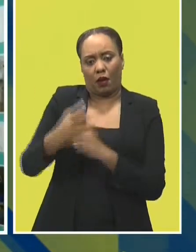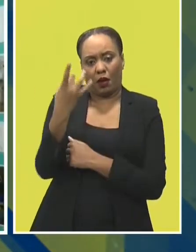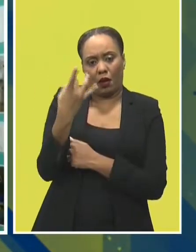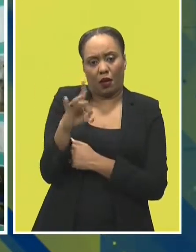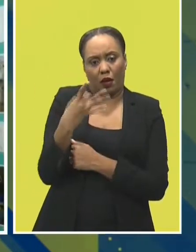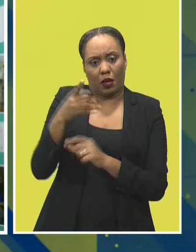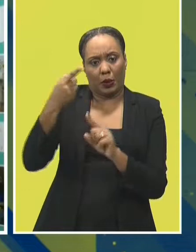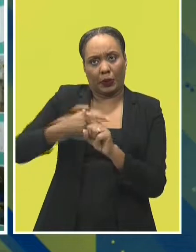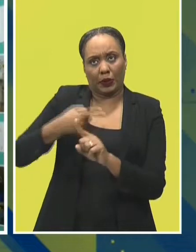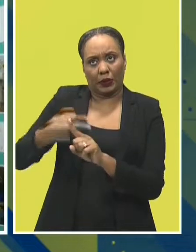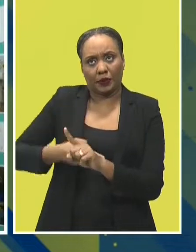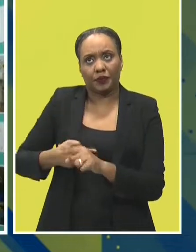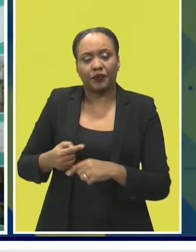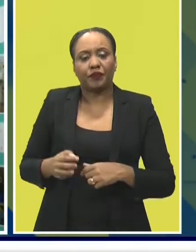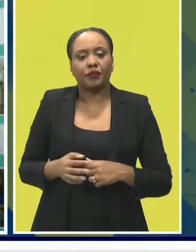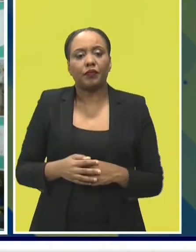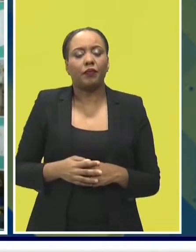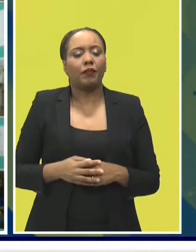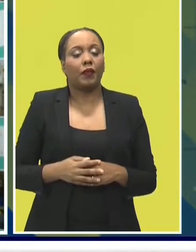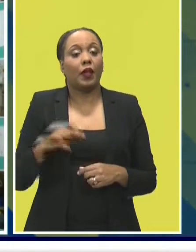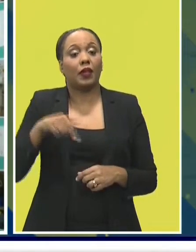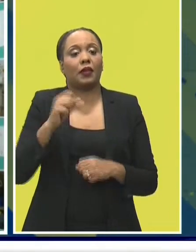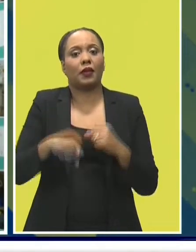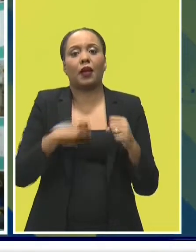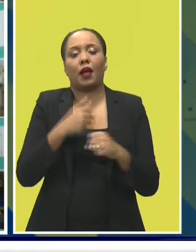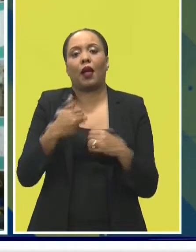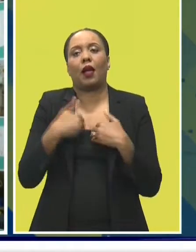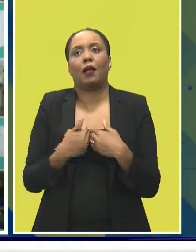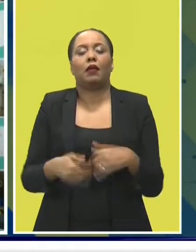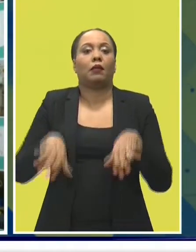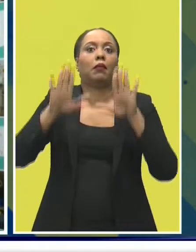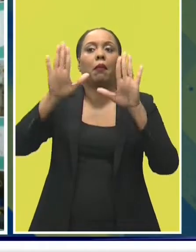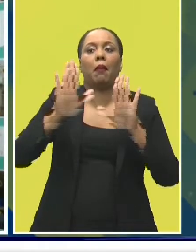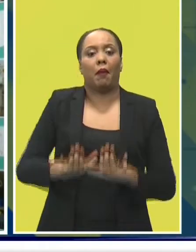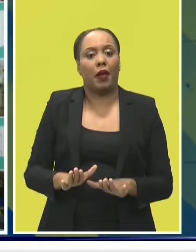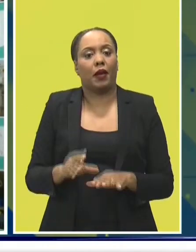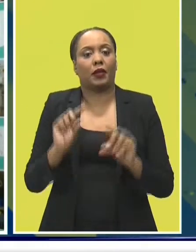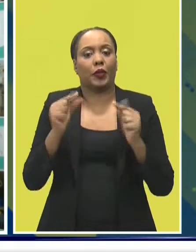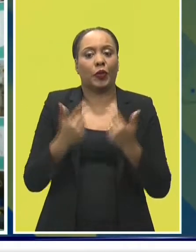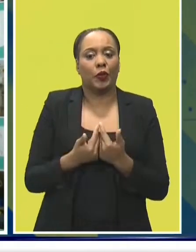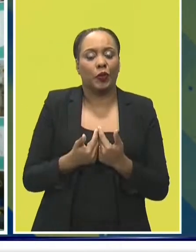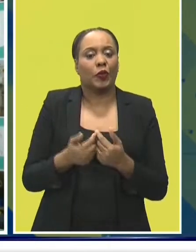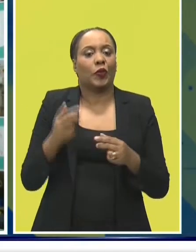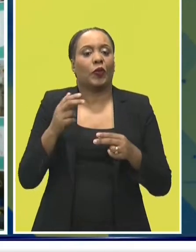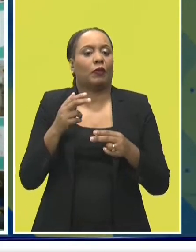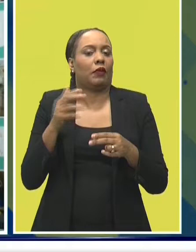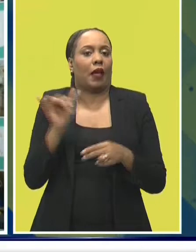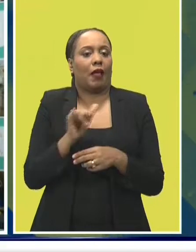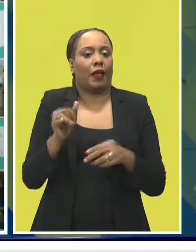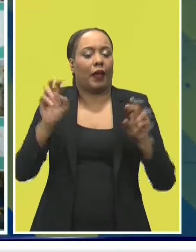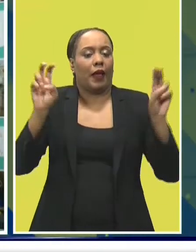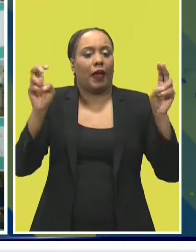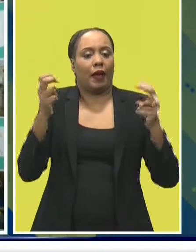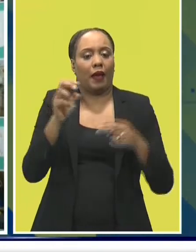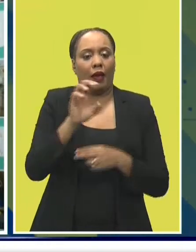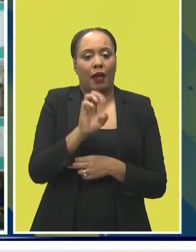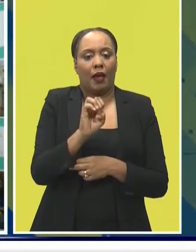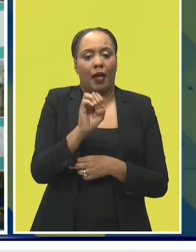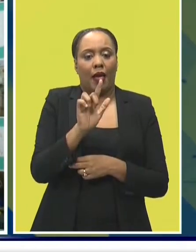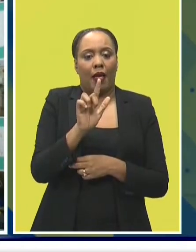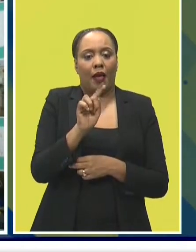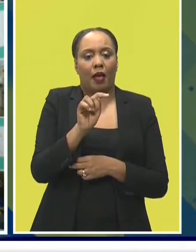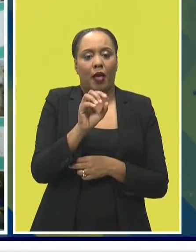we have an amazing band coming in the form of Ultimate Elton and the Rocket Band,